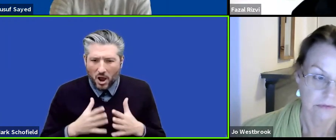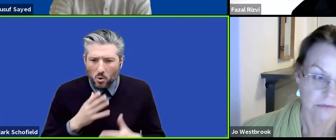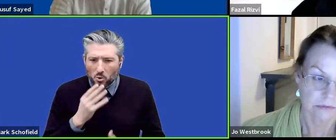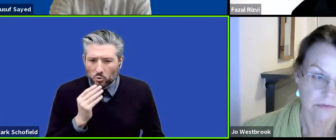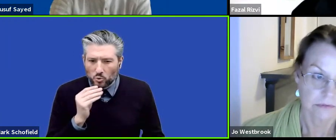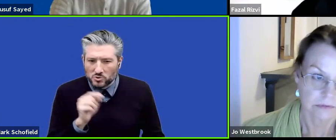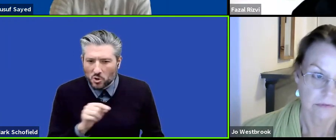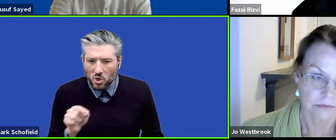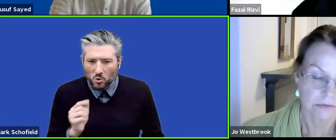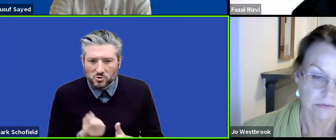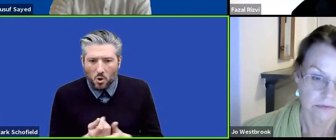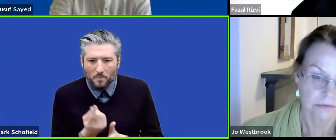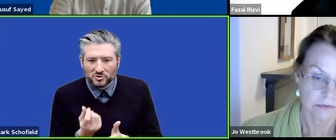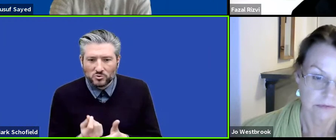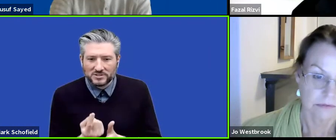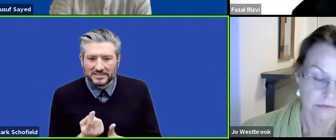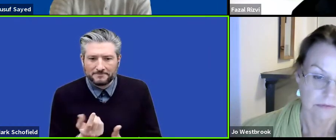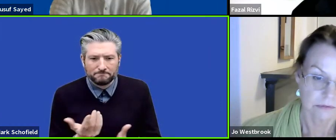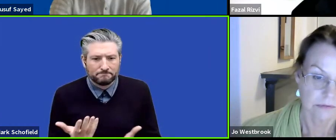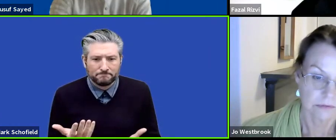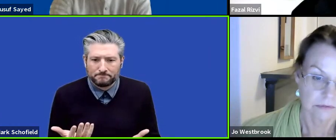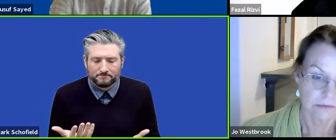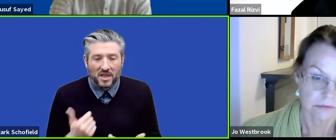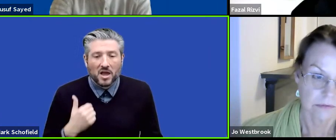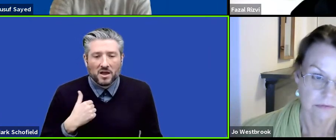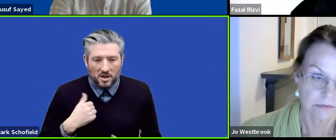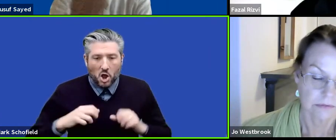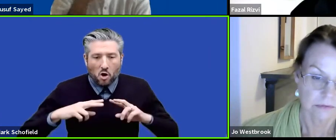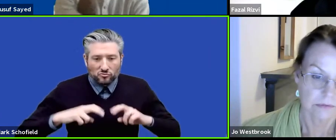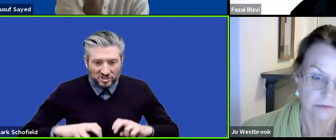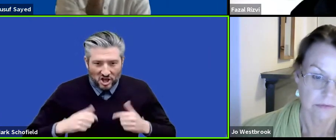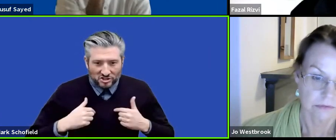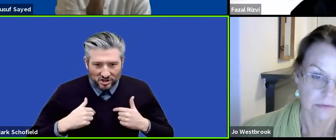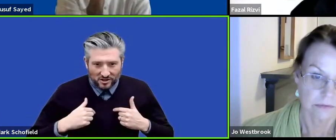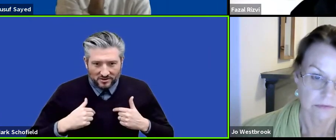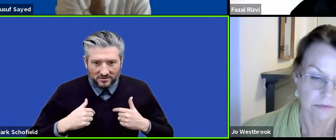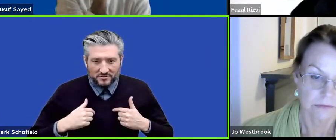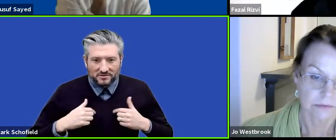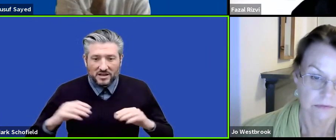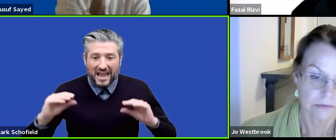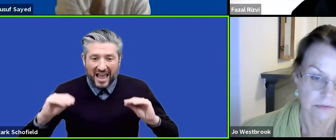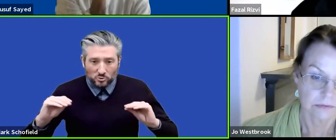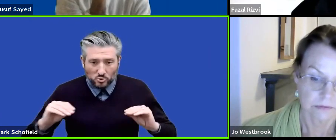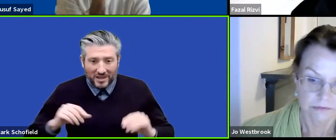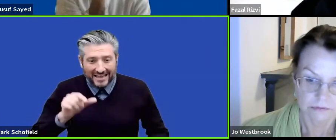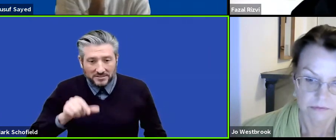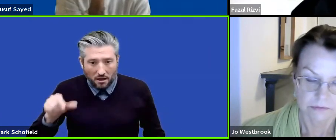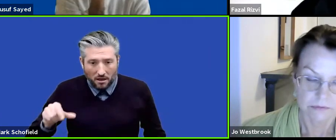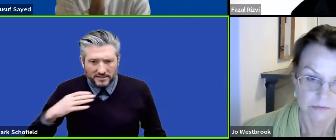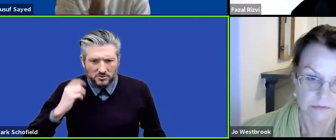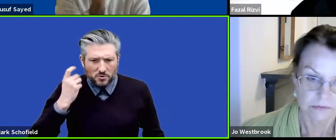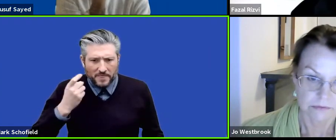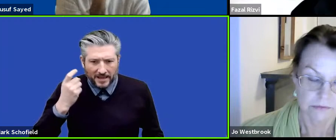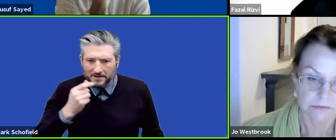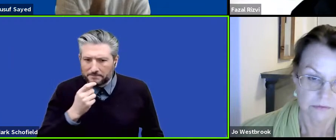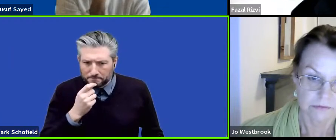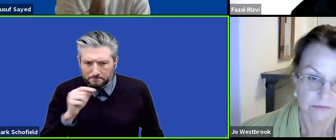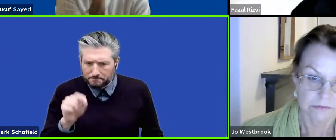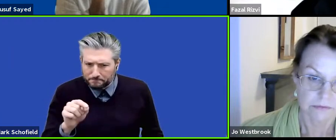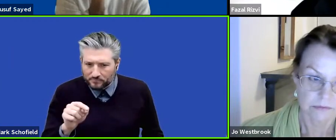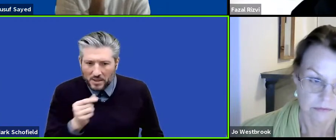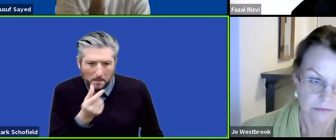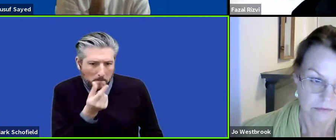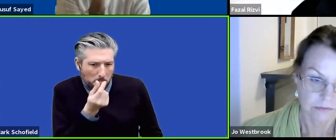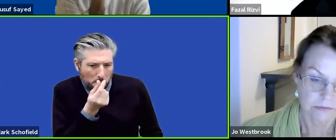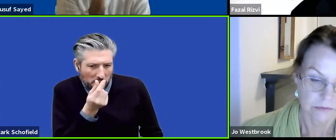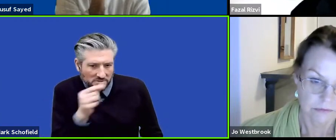need to actually start thinking about as researchers, as educational thinkers, and start writing about the possibilities much